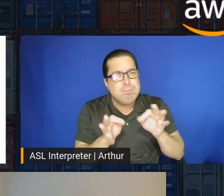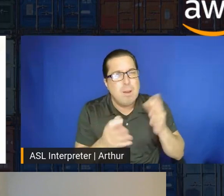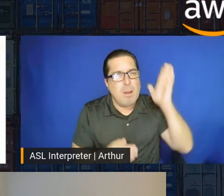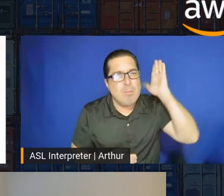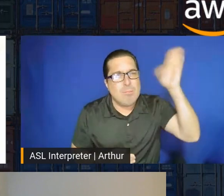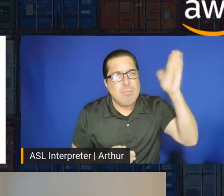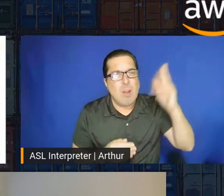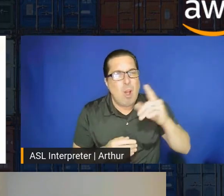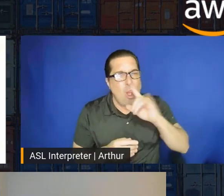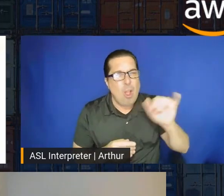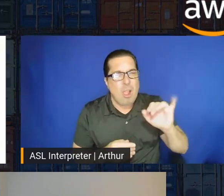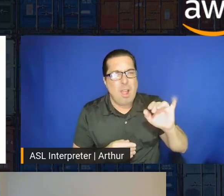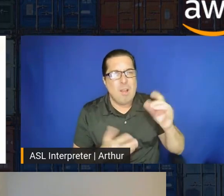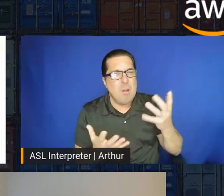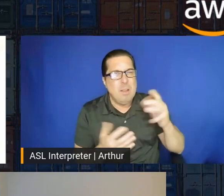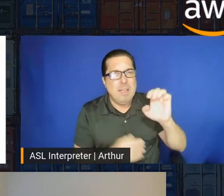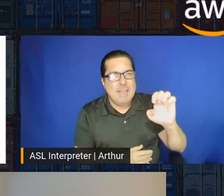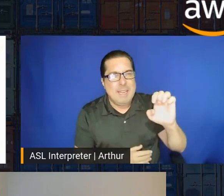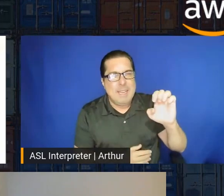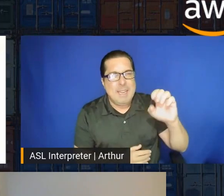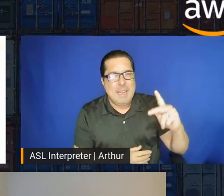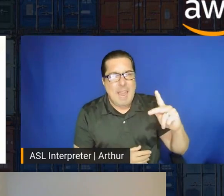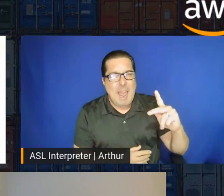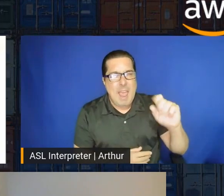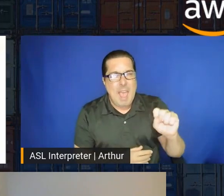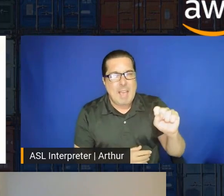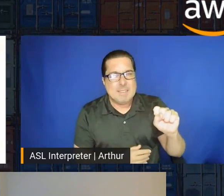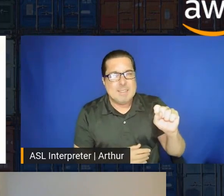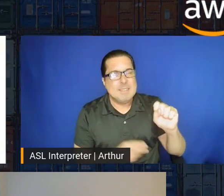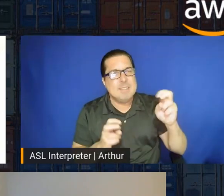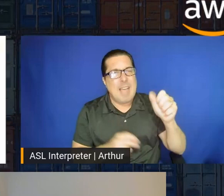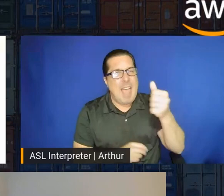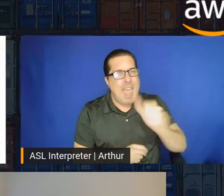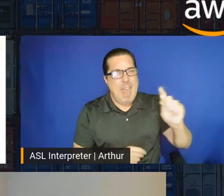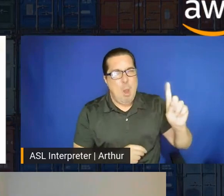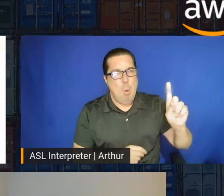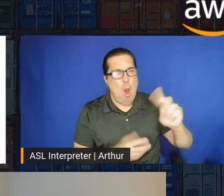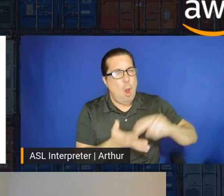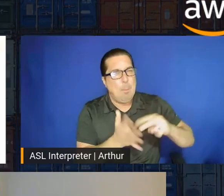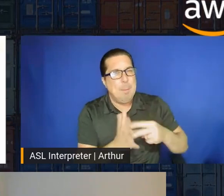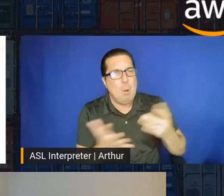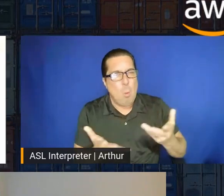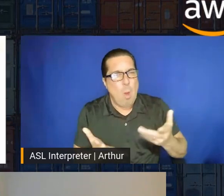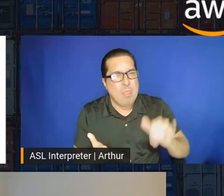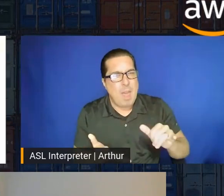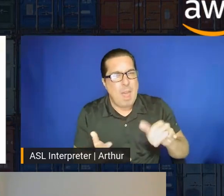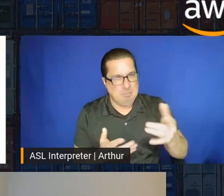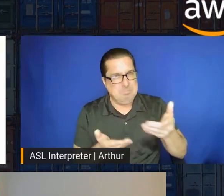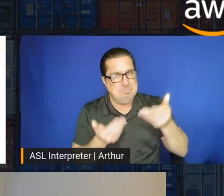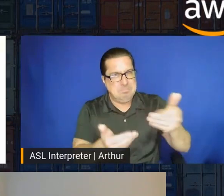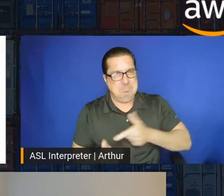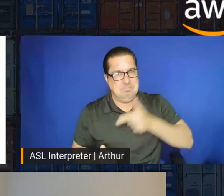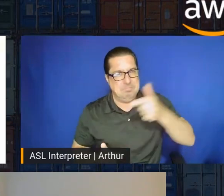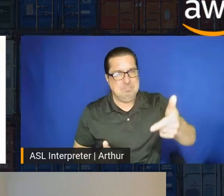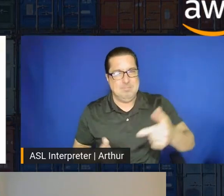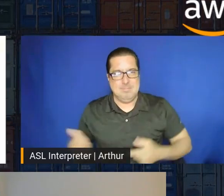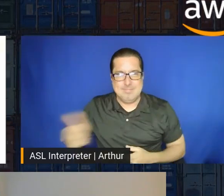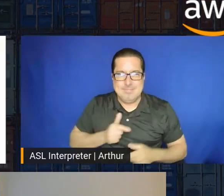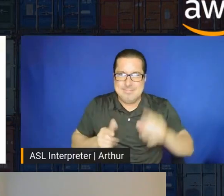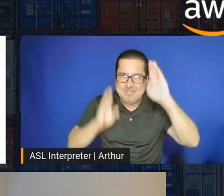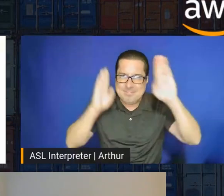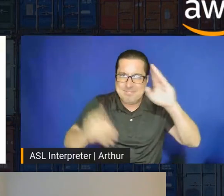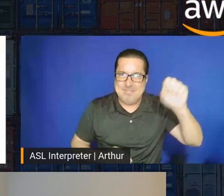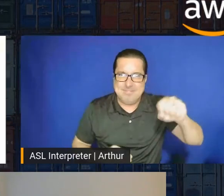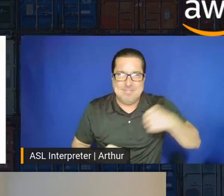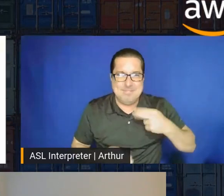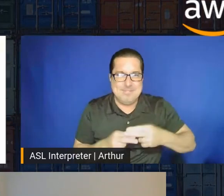is EKS Anywhere? Yeah, thank you, Sai. Excited to be here. Hey, everyone. My name is Vipin Mohan. I'm a